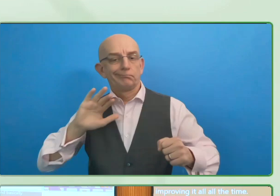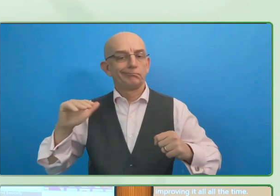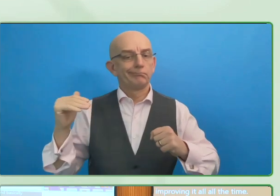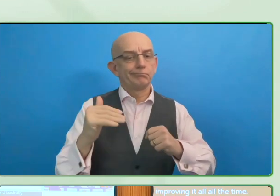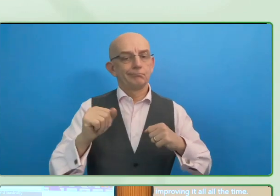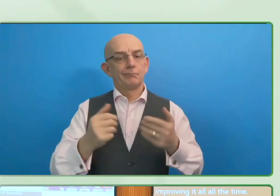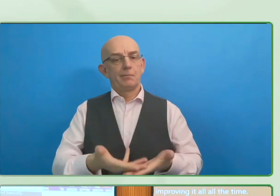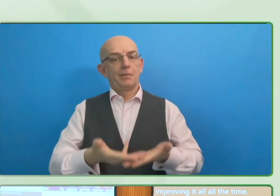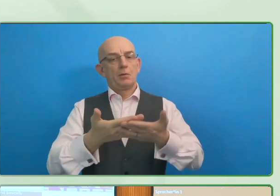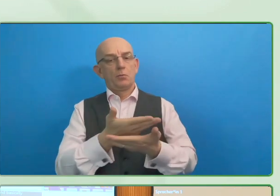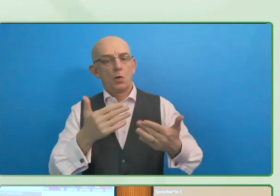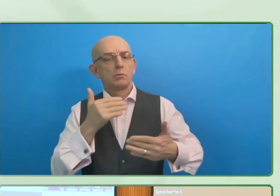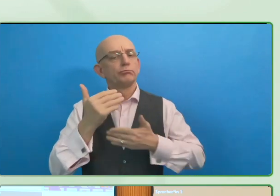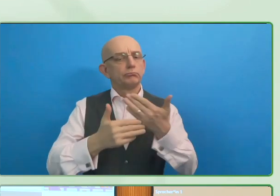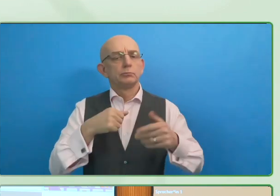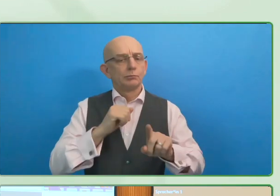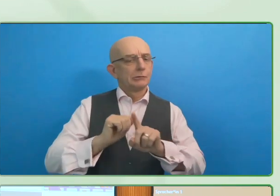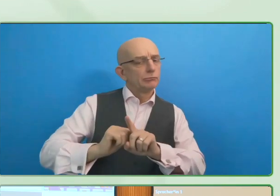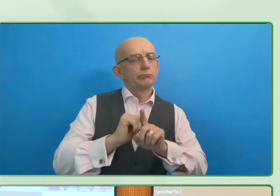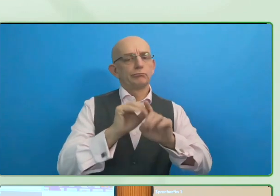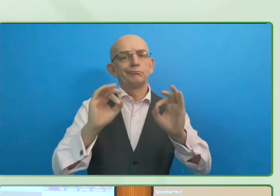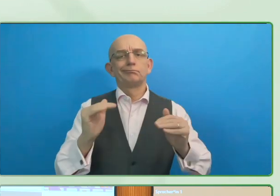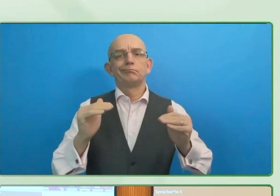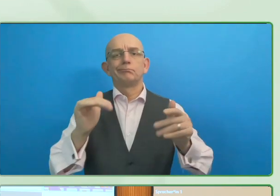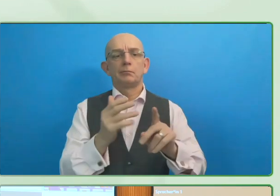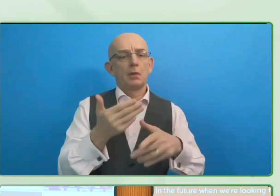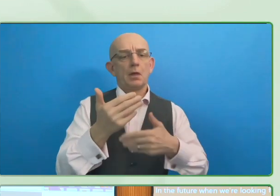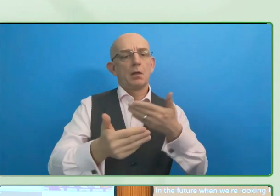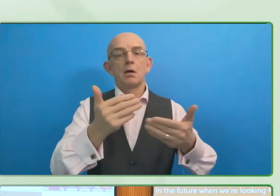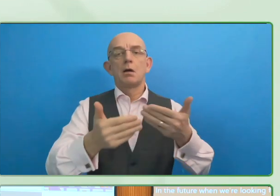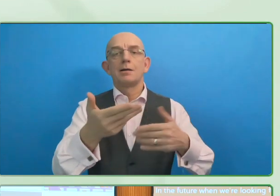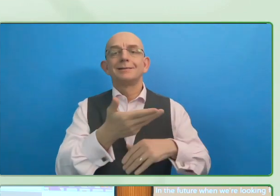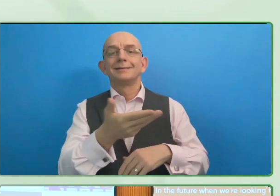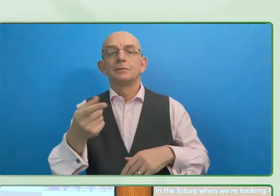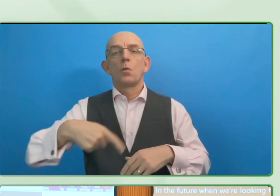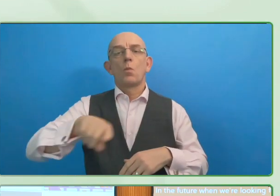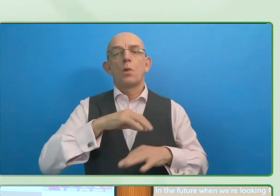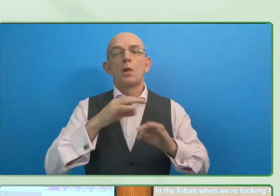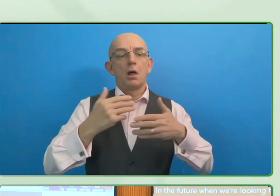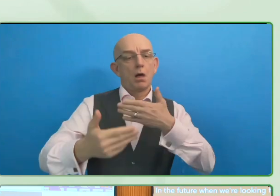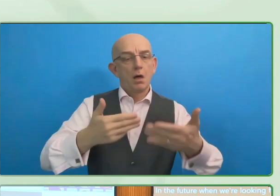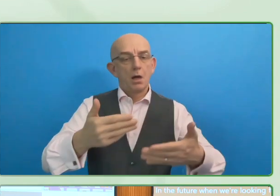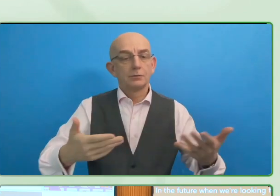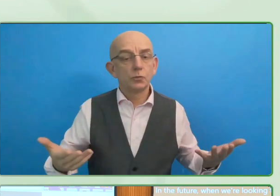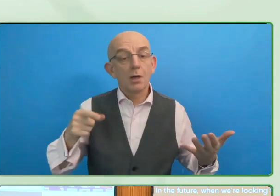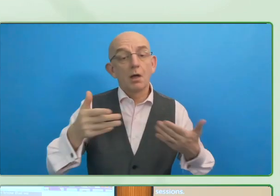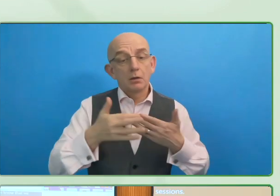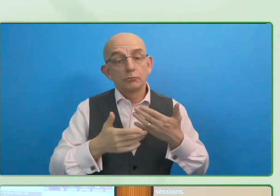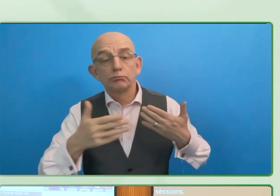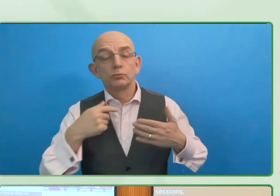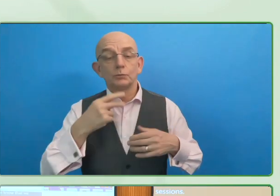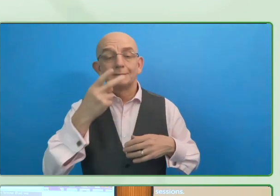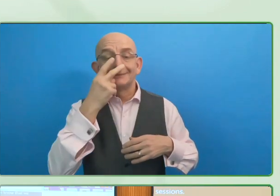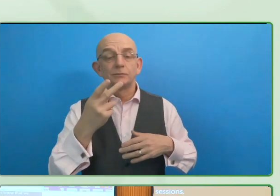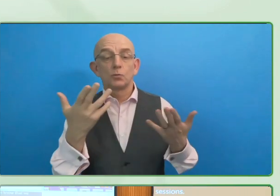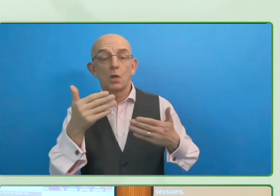we know that we will be processing over 100,000 interpreting sessions. More, we see the interest from the